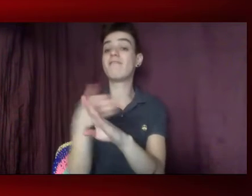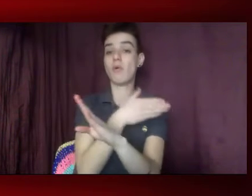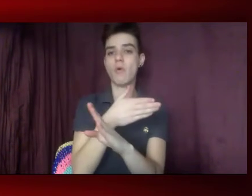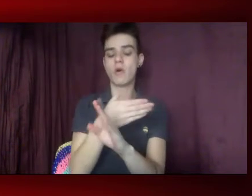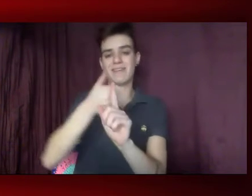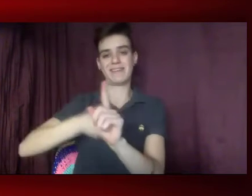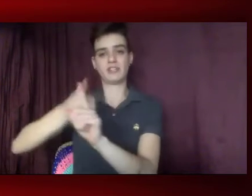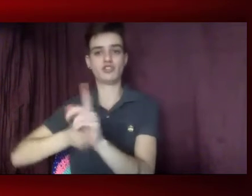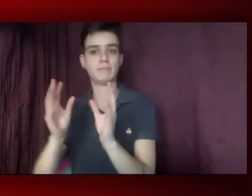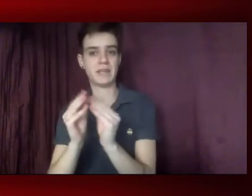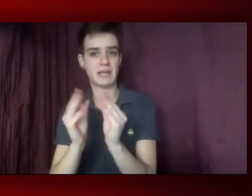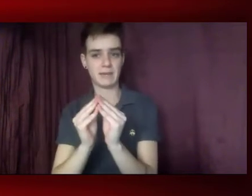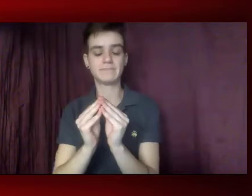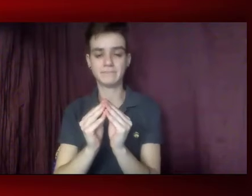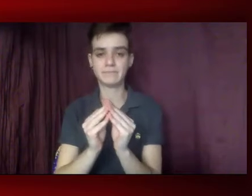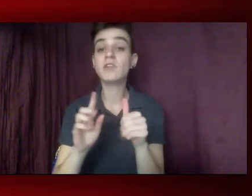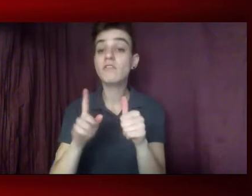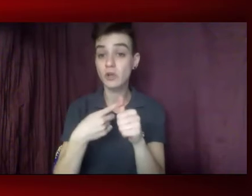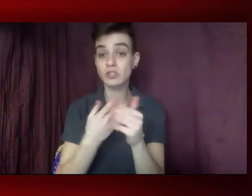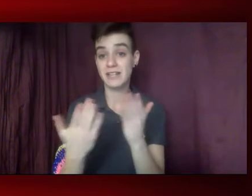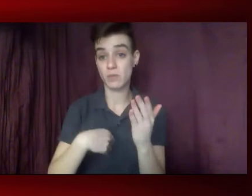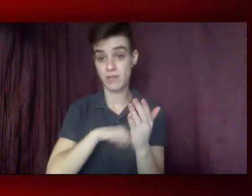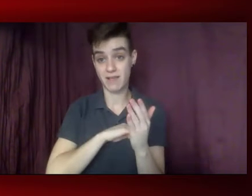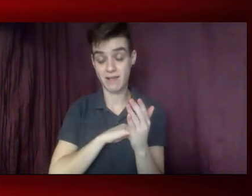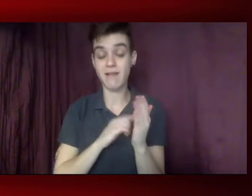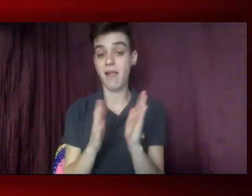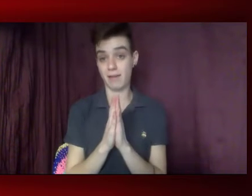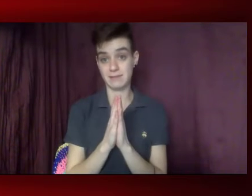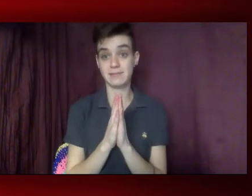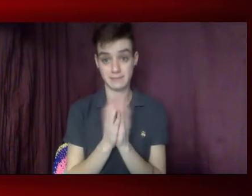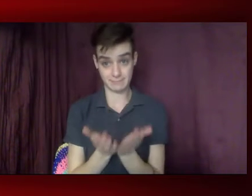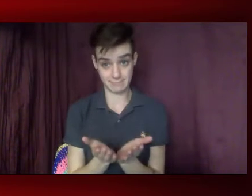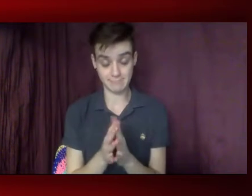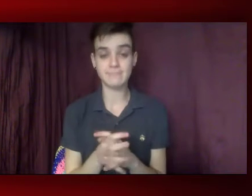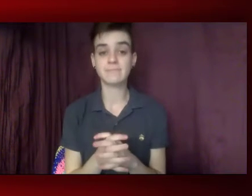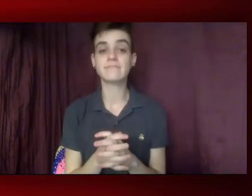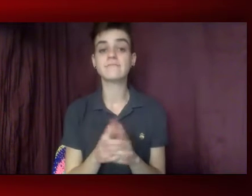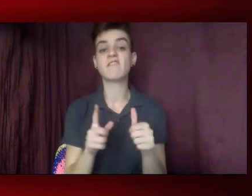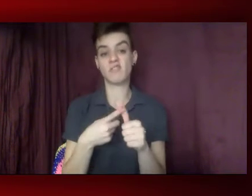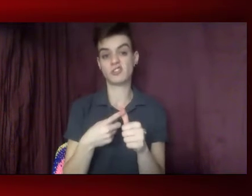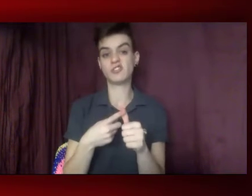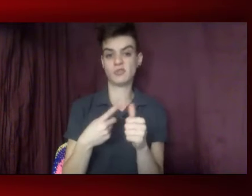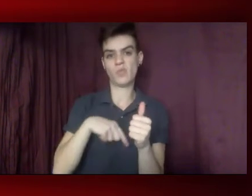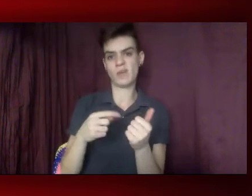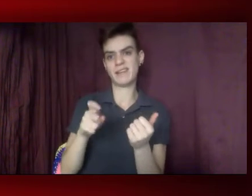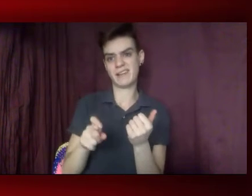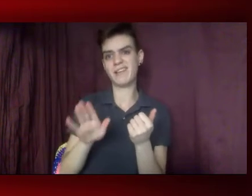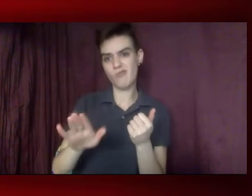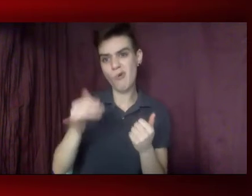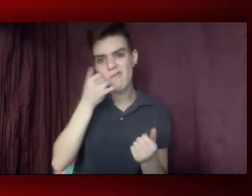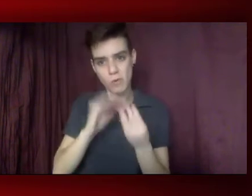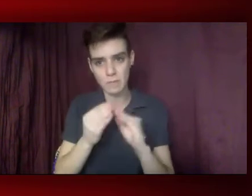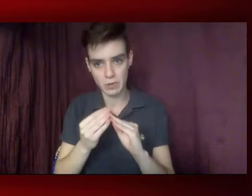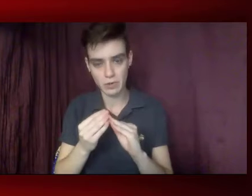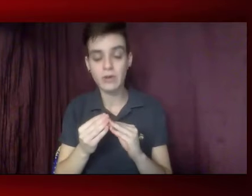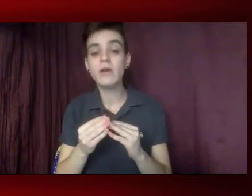push notifications. So the first thing we ask for is a mobile phone number. Remember, we need you to